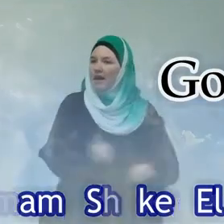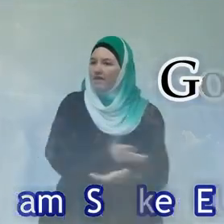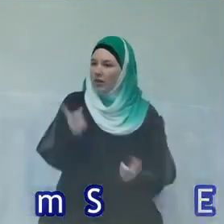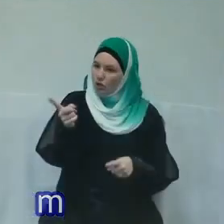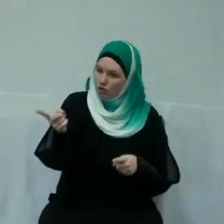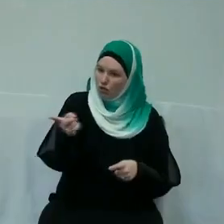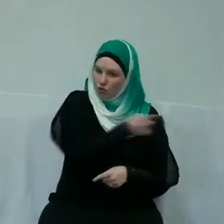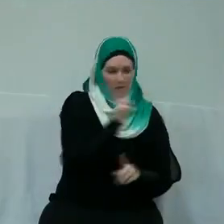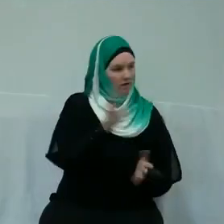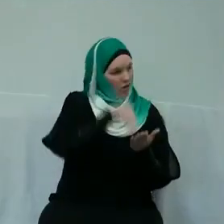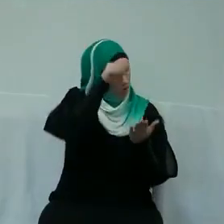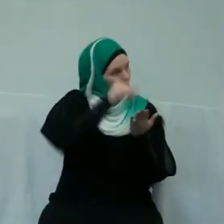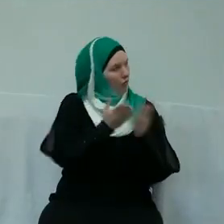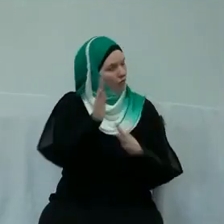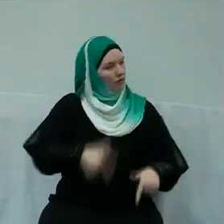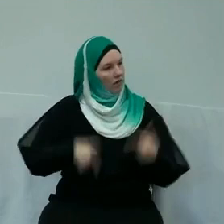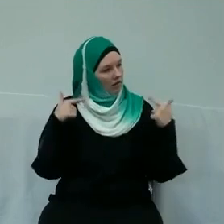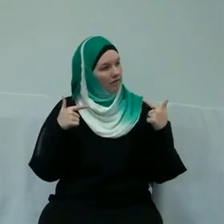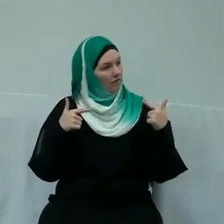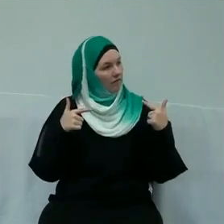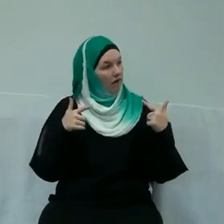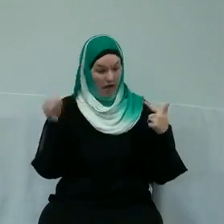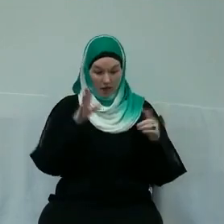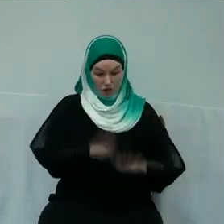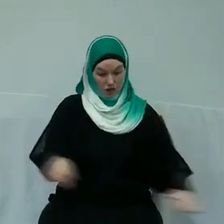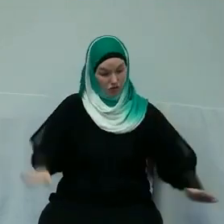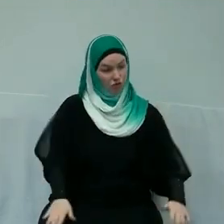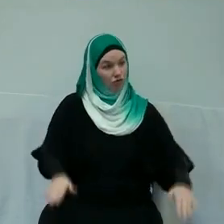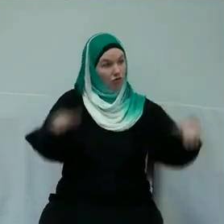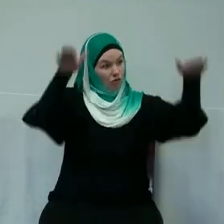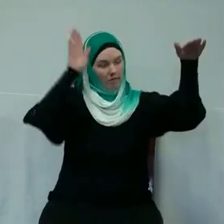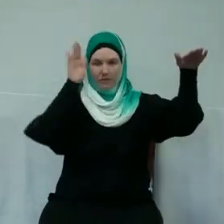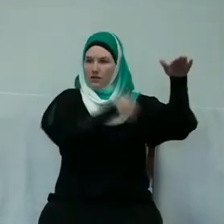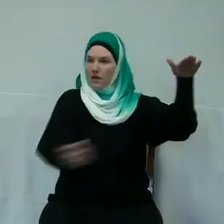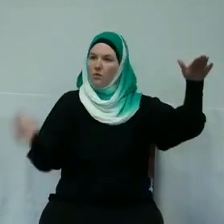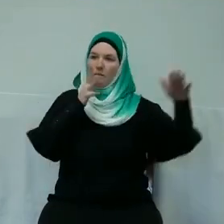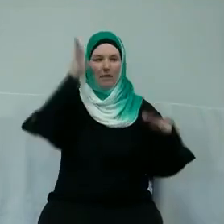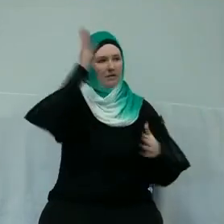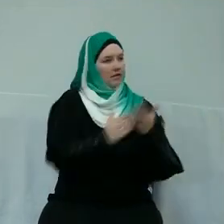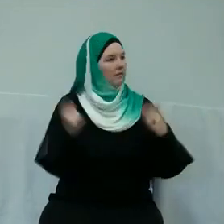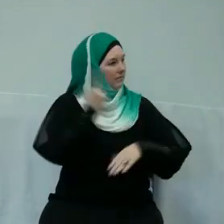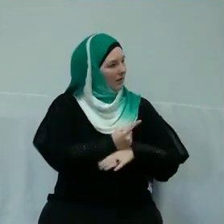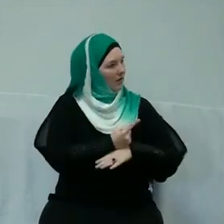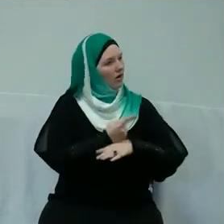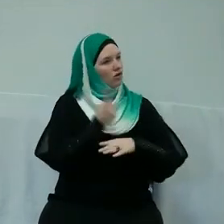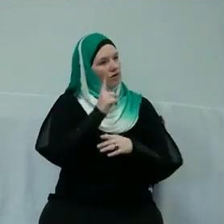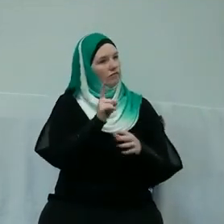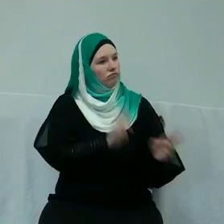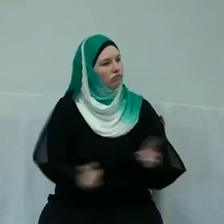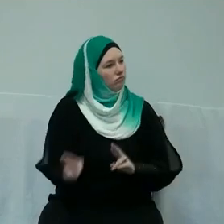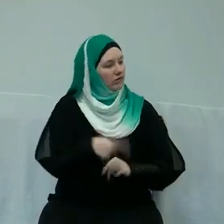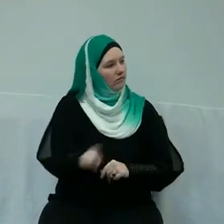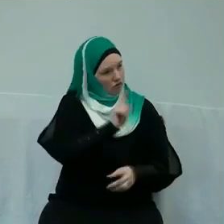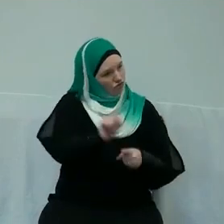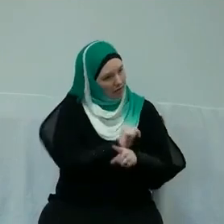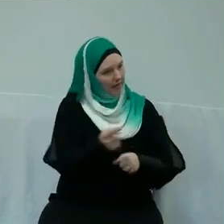learned. Because they are going to be parents for their own children. So you have to equip them, you have to train them. You have to take